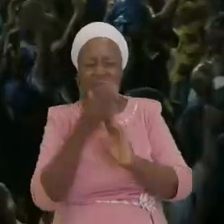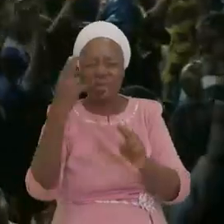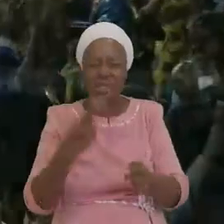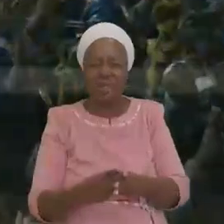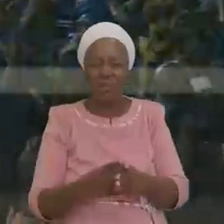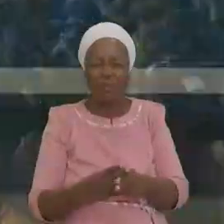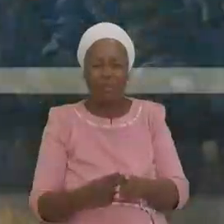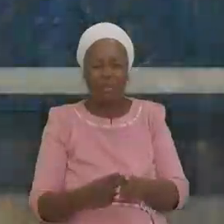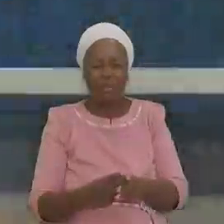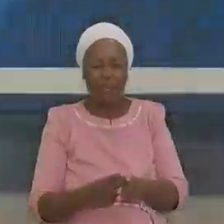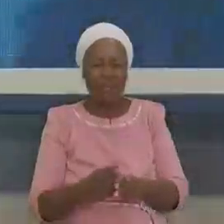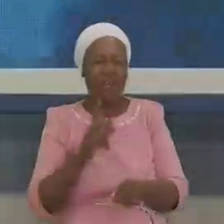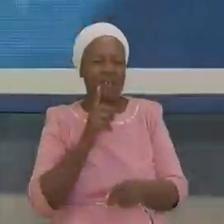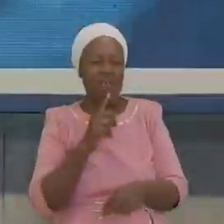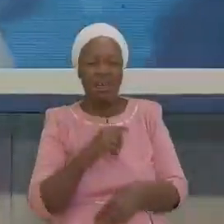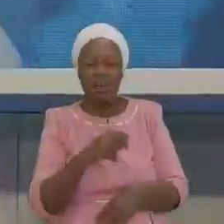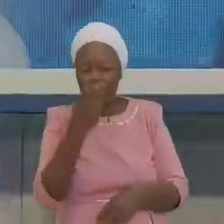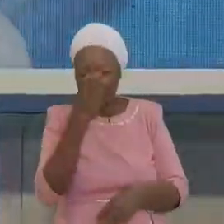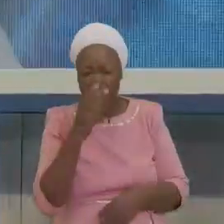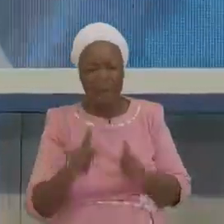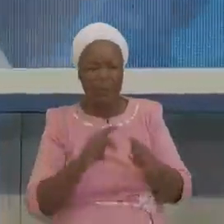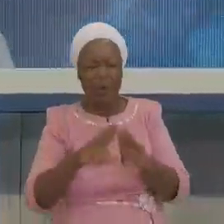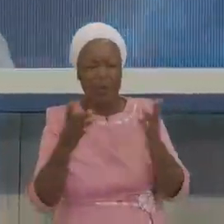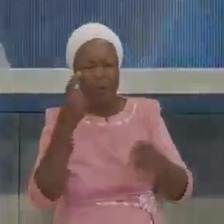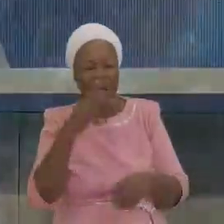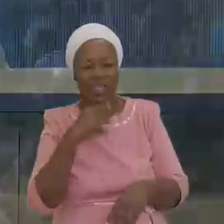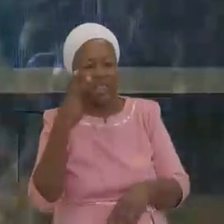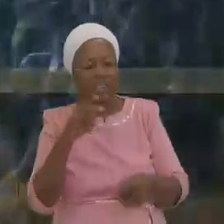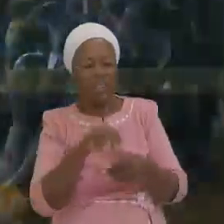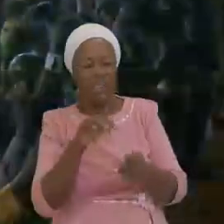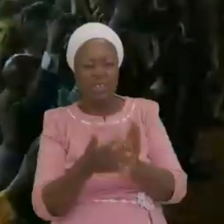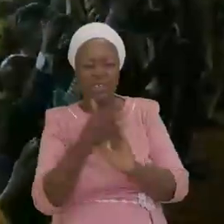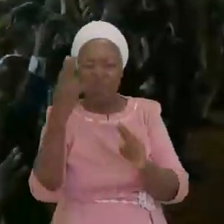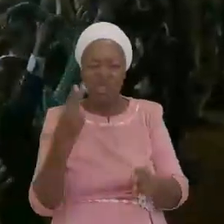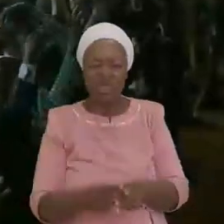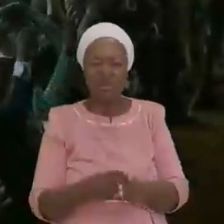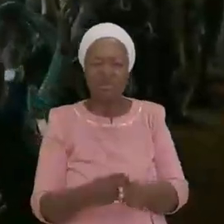Blind people, open your eyes and see in Jesus' name.